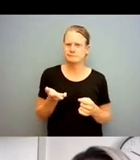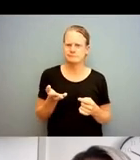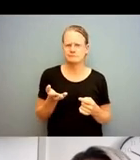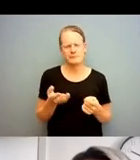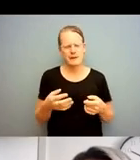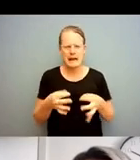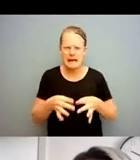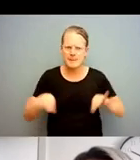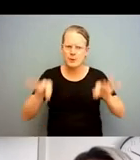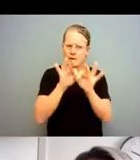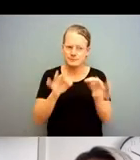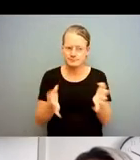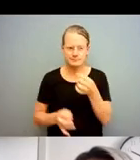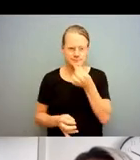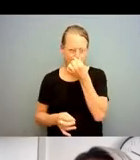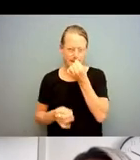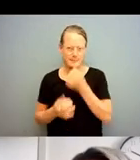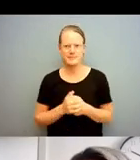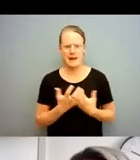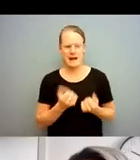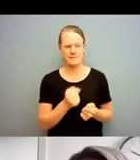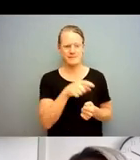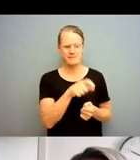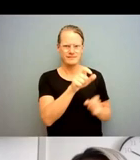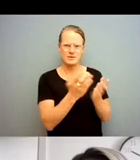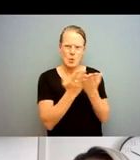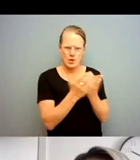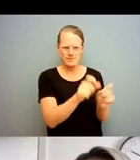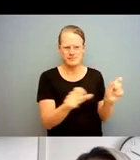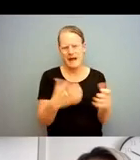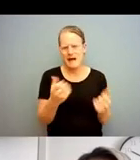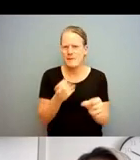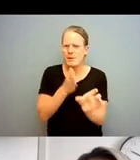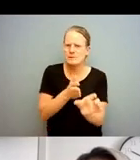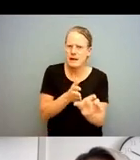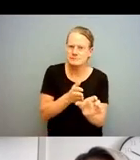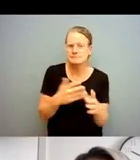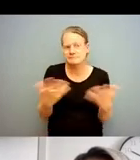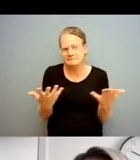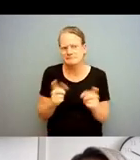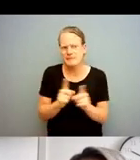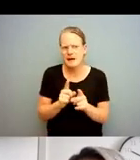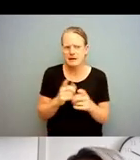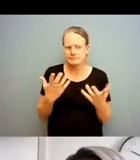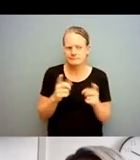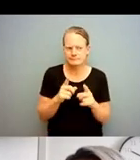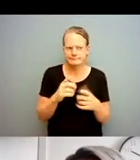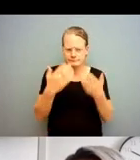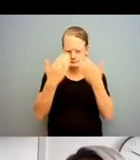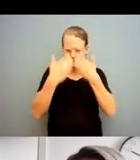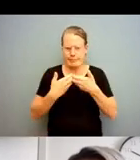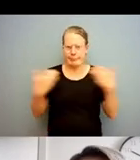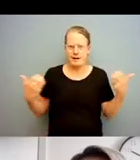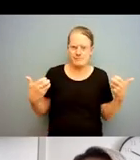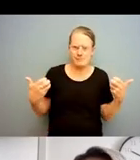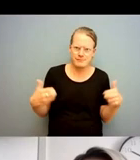Students with mental disorders as bipolar or schizophrenia with suicidal thoughts are